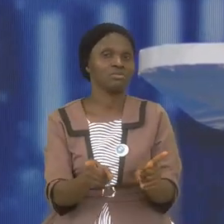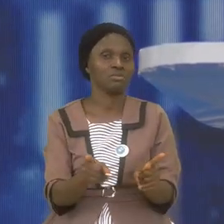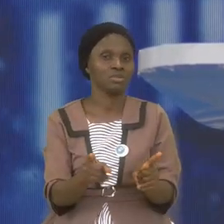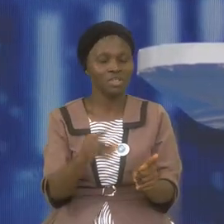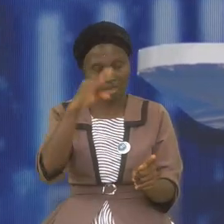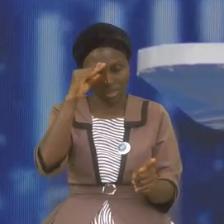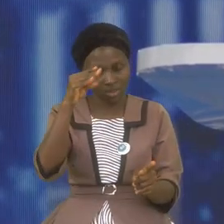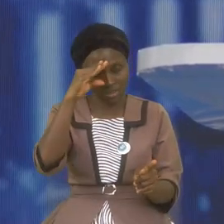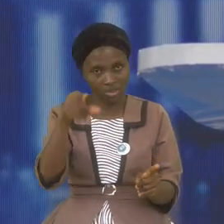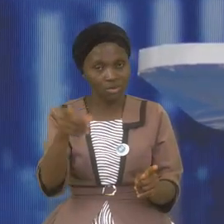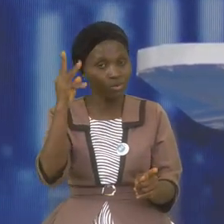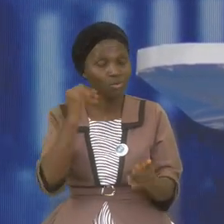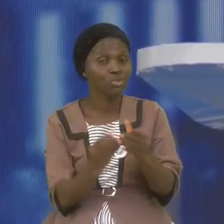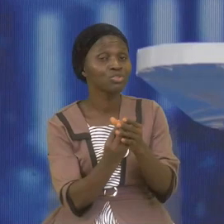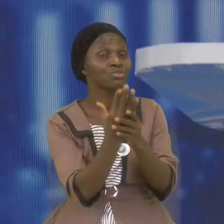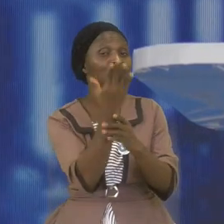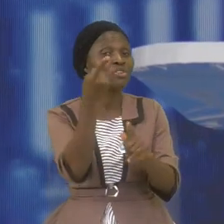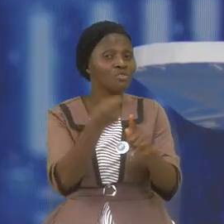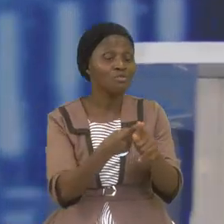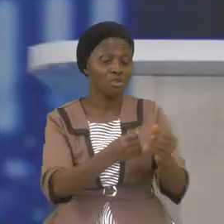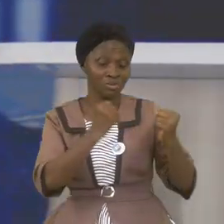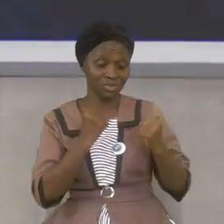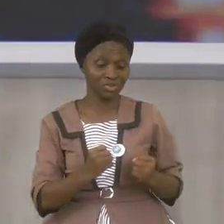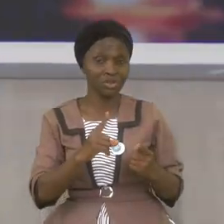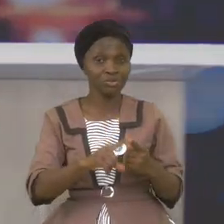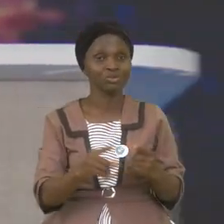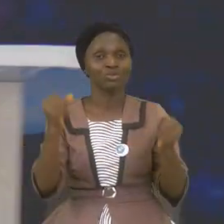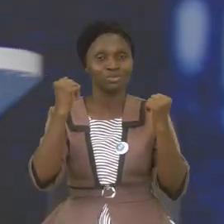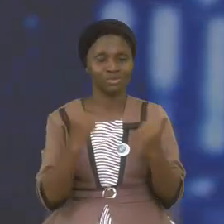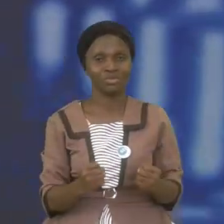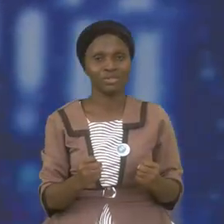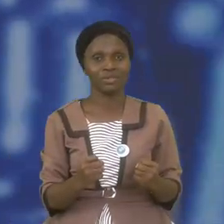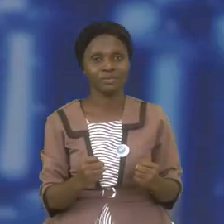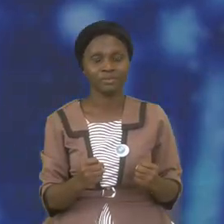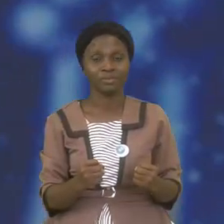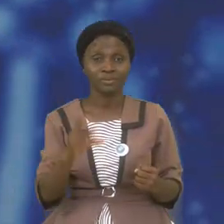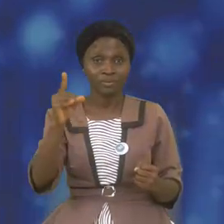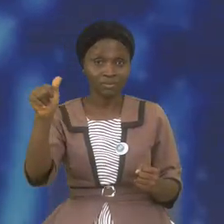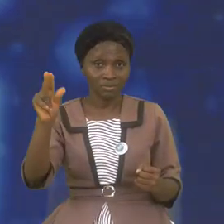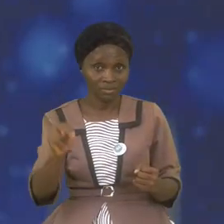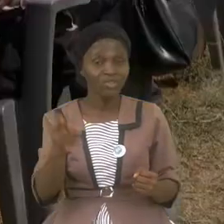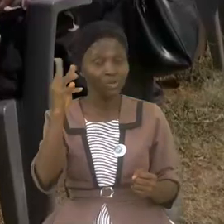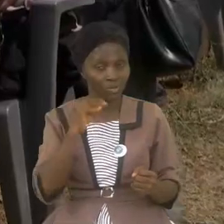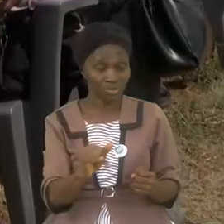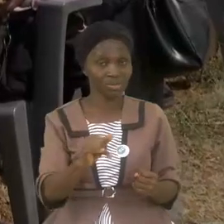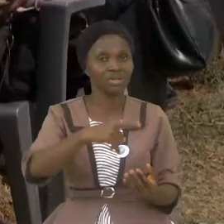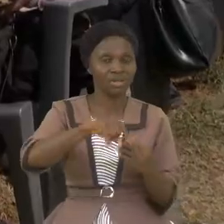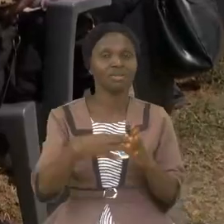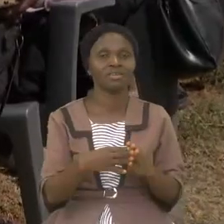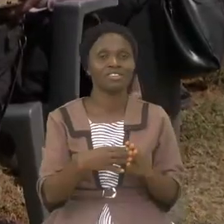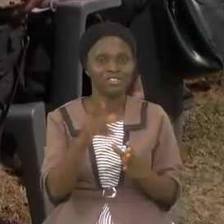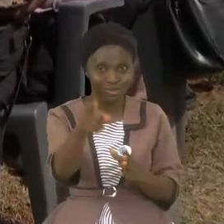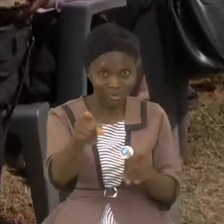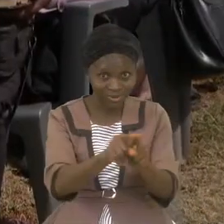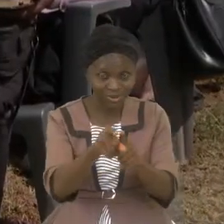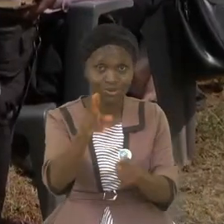to grace. It was shining all the time. Daniel was still around. You're still around. I